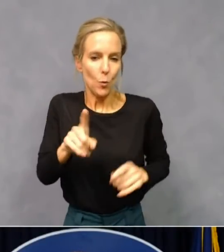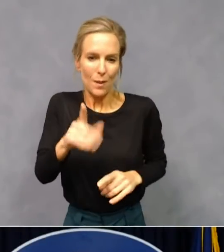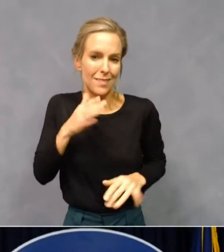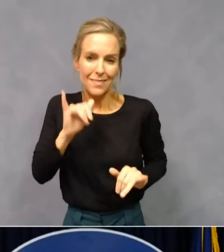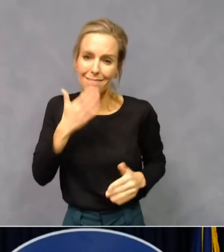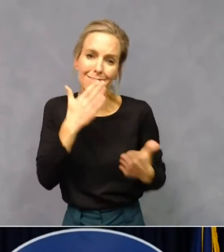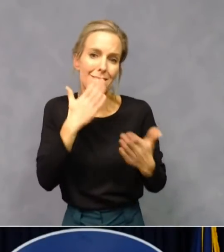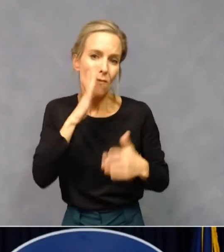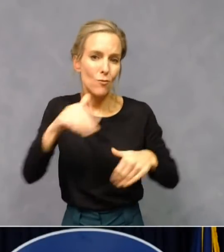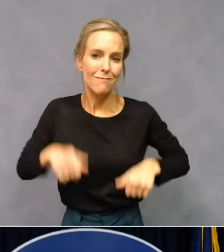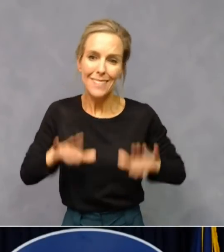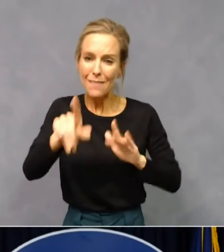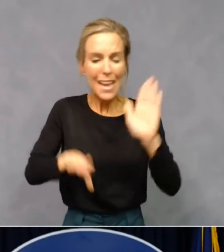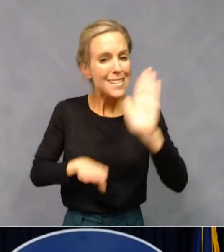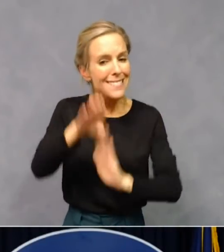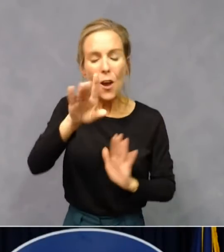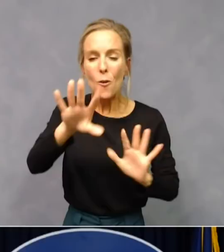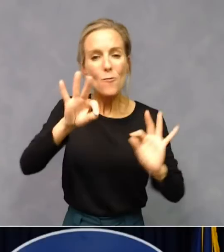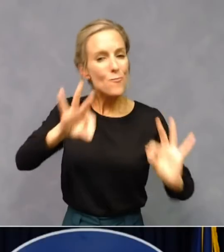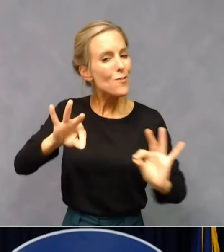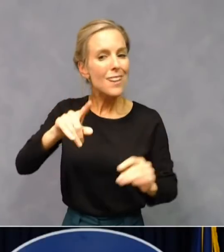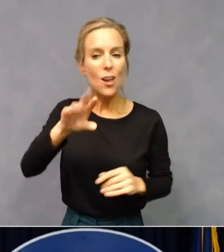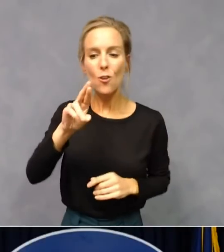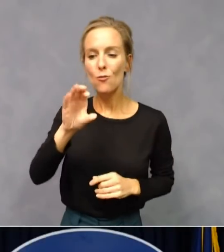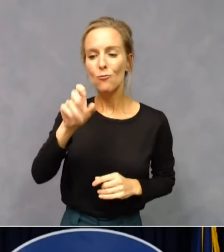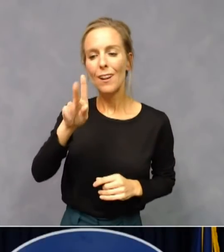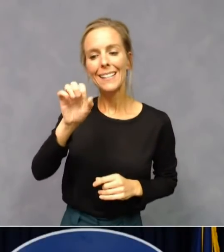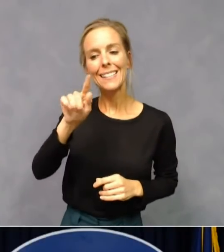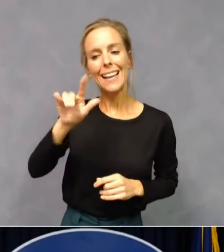excelled. On Saturday, the Rockcastle